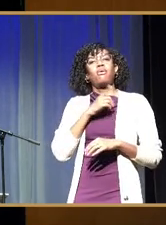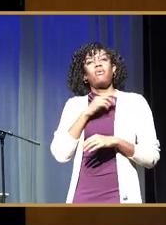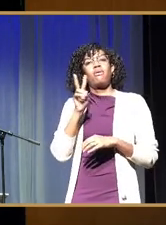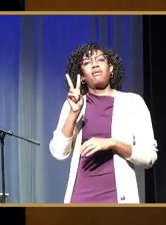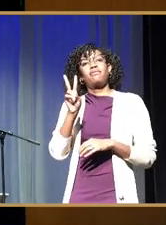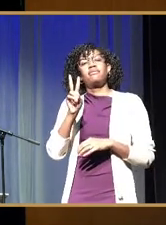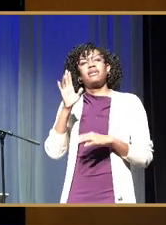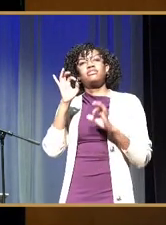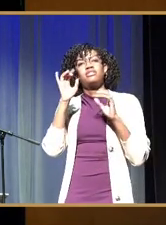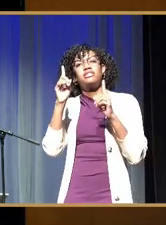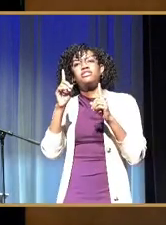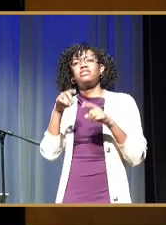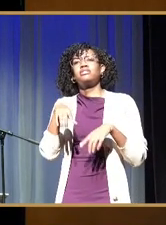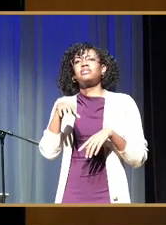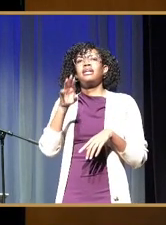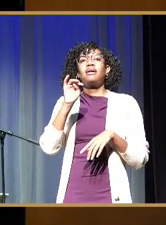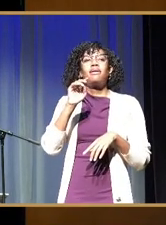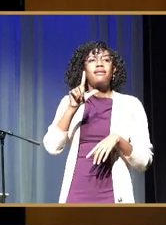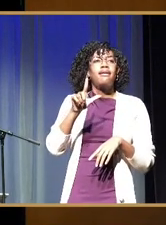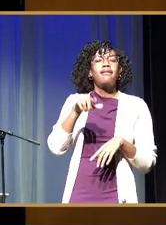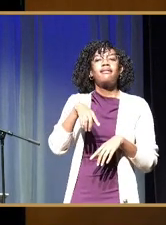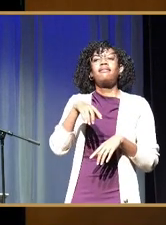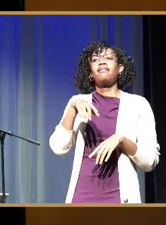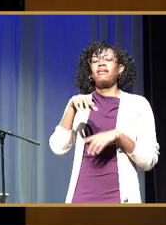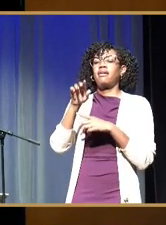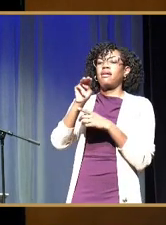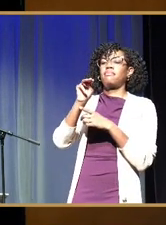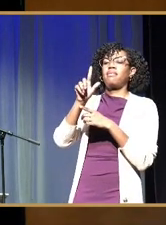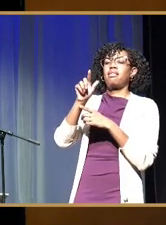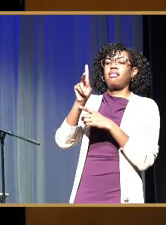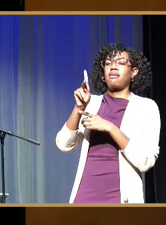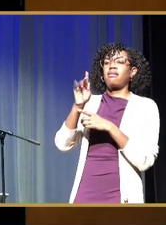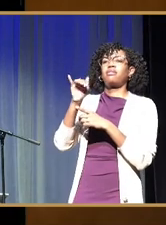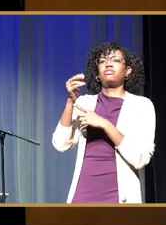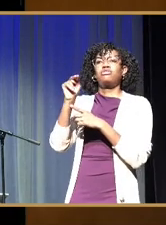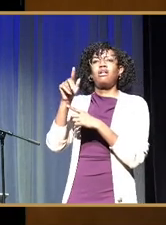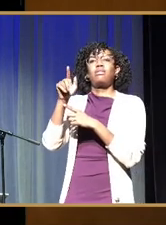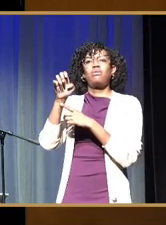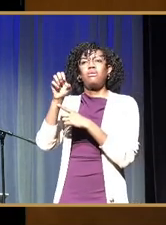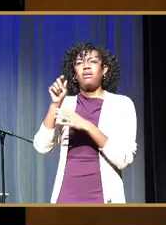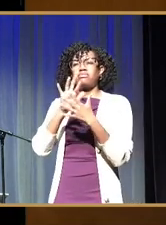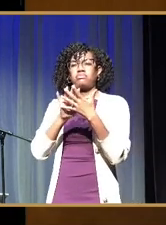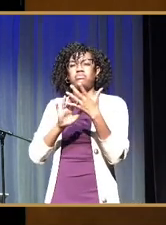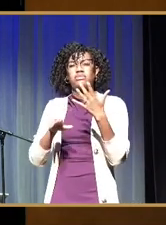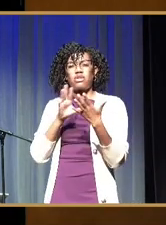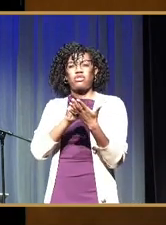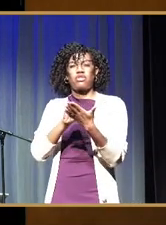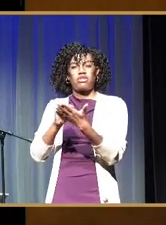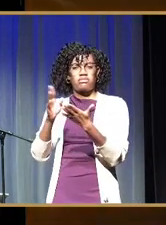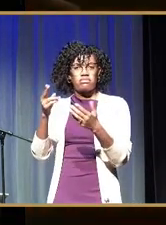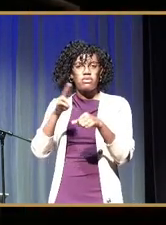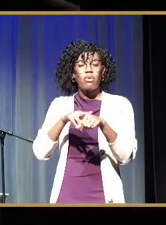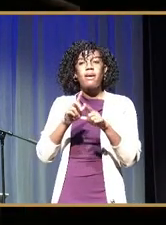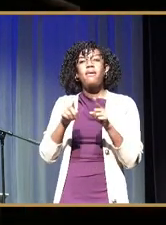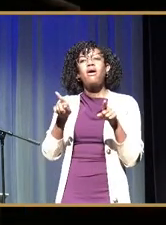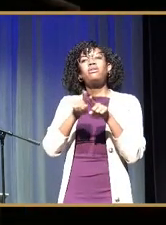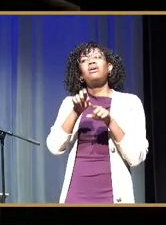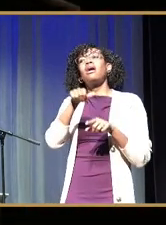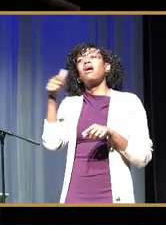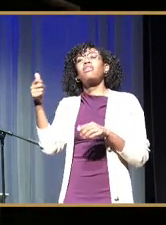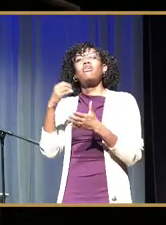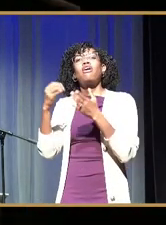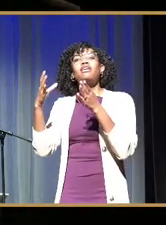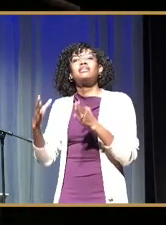MLK, but they also learn about the great artists that gave their time and talent. Mahalia